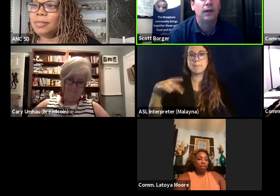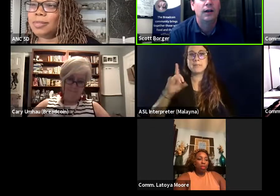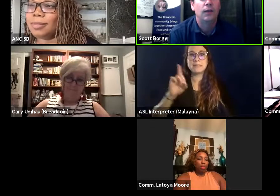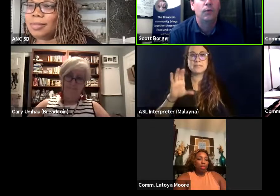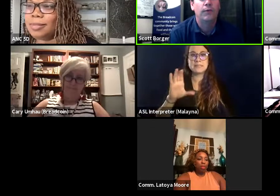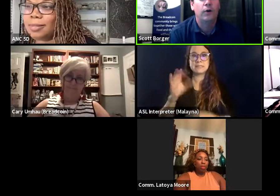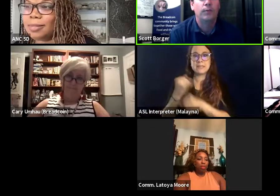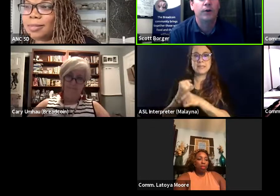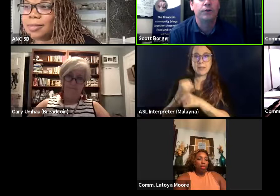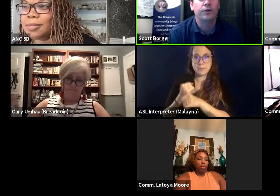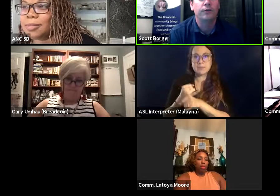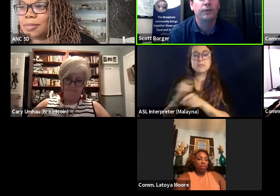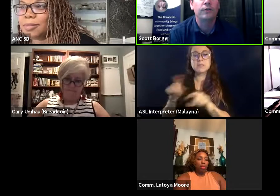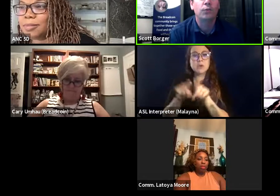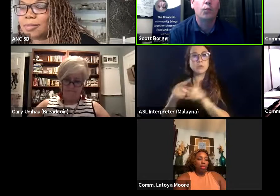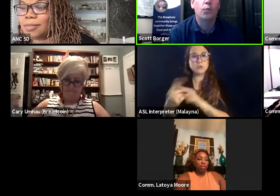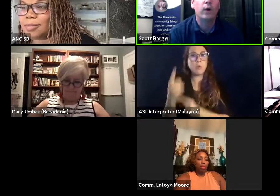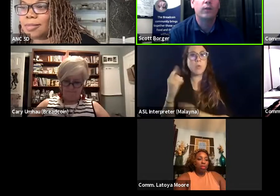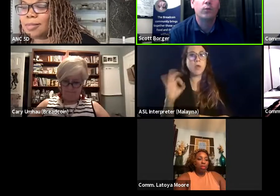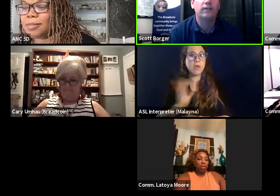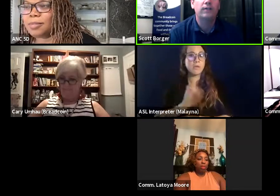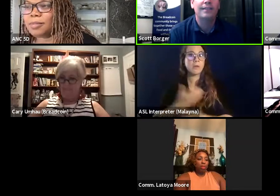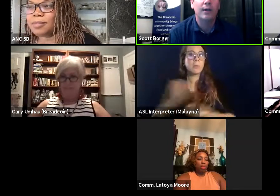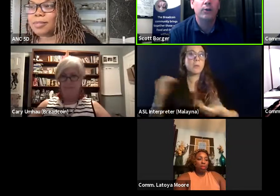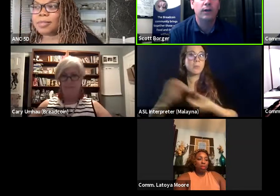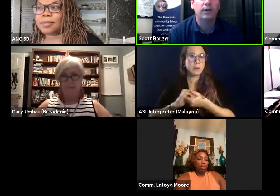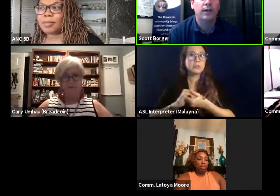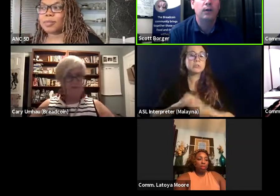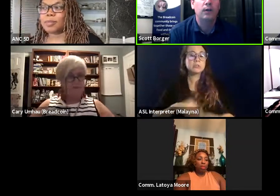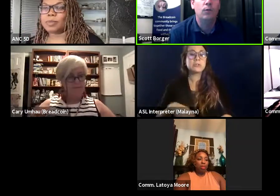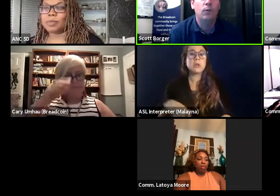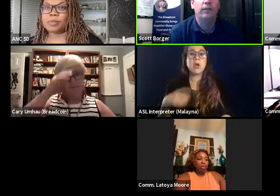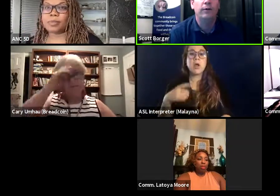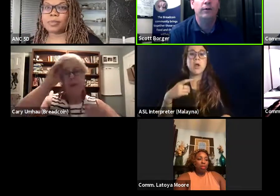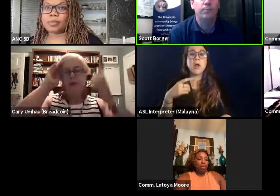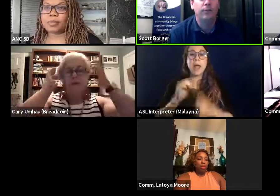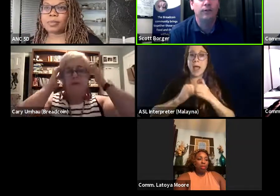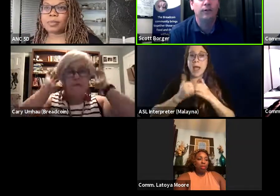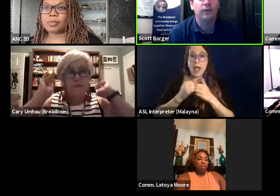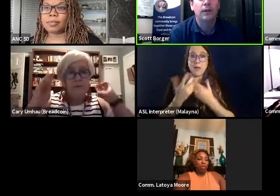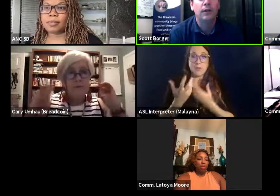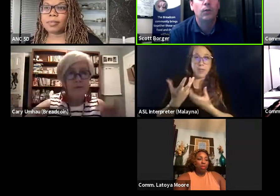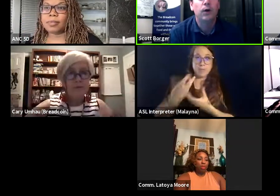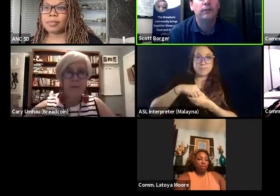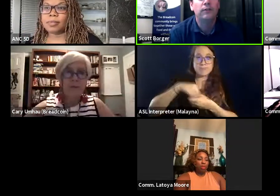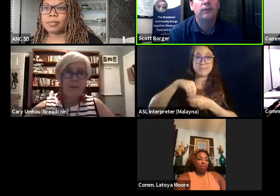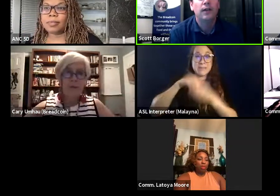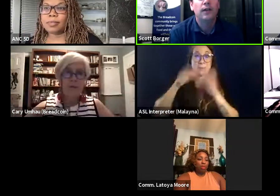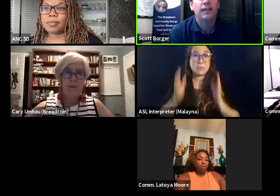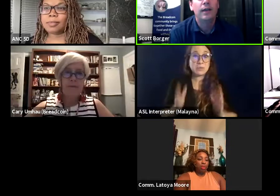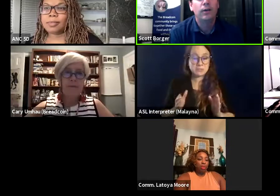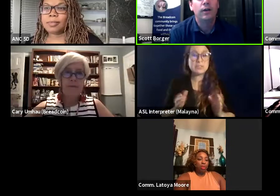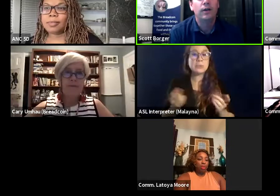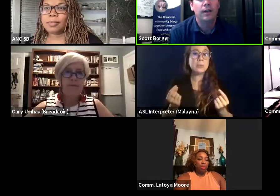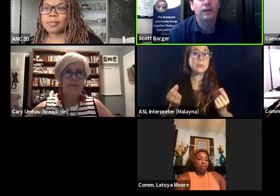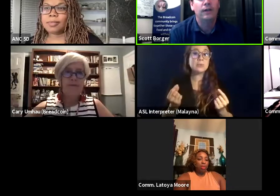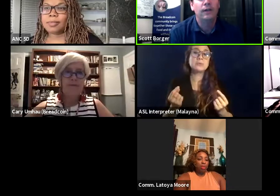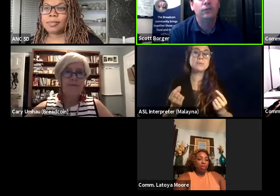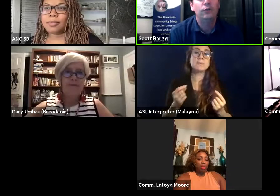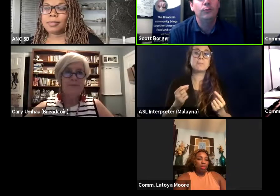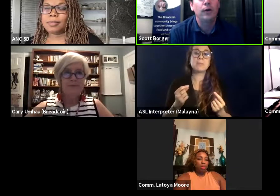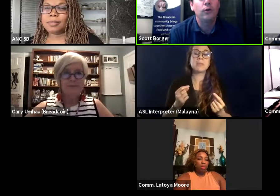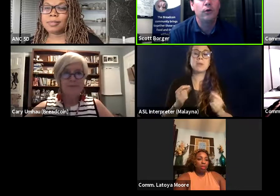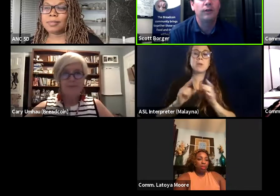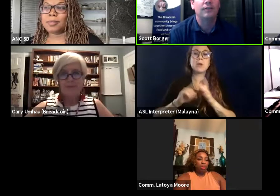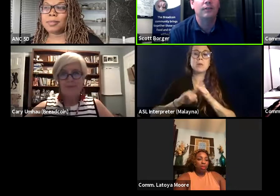is one of our partners. And one of the ways that they were innovating while they were in person was they were